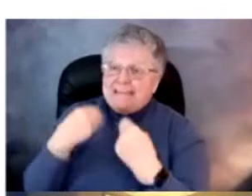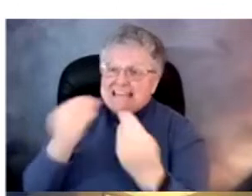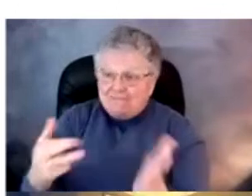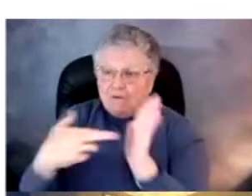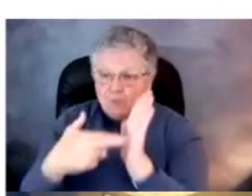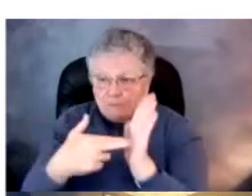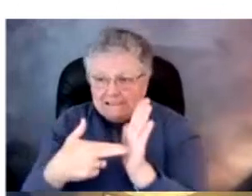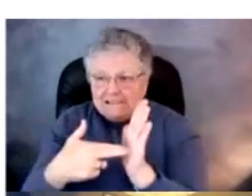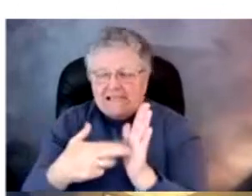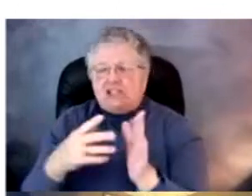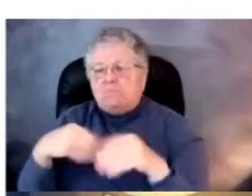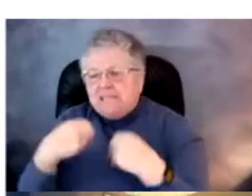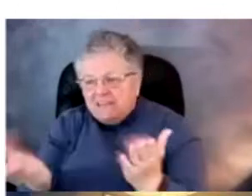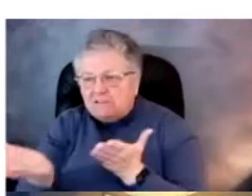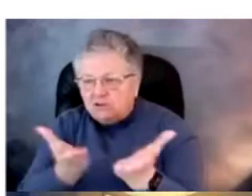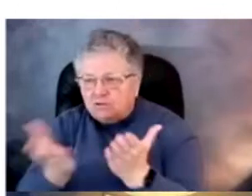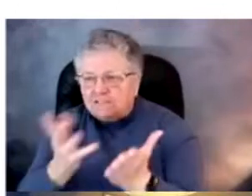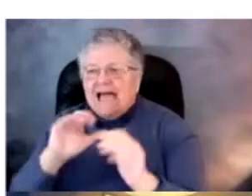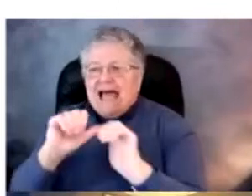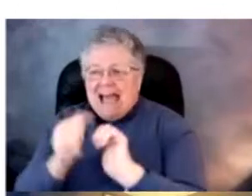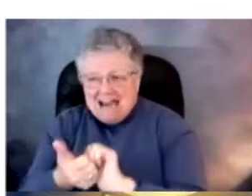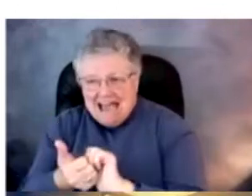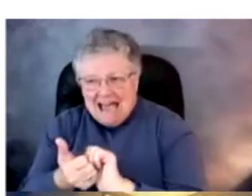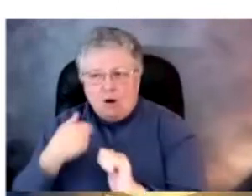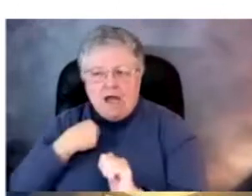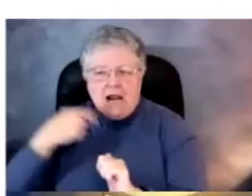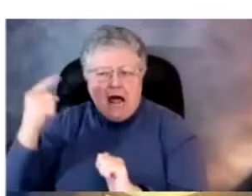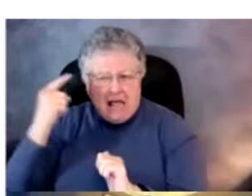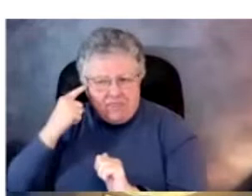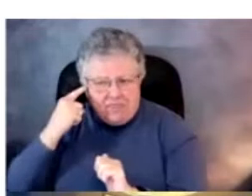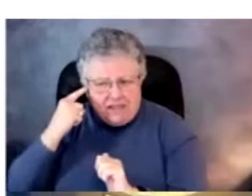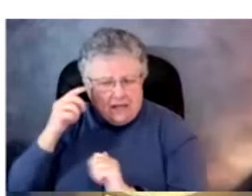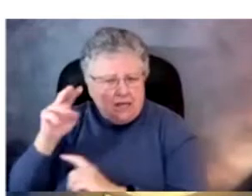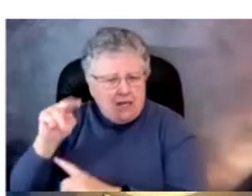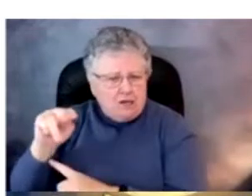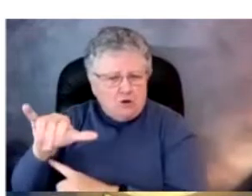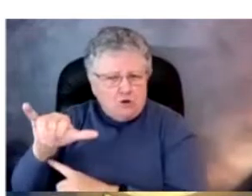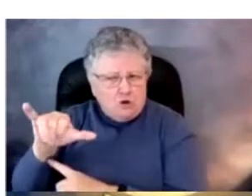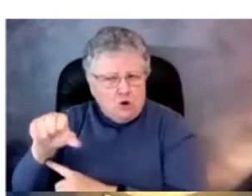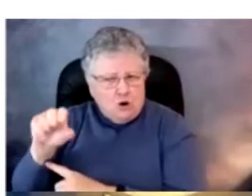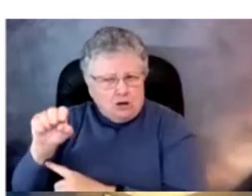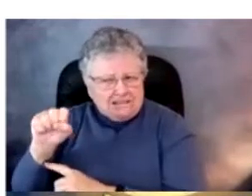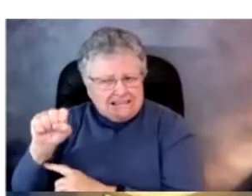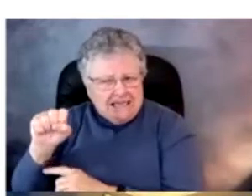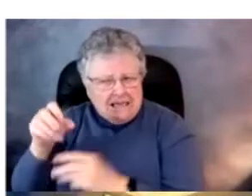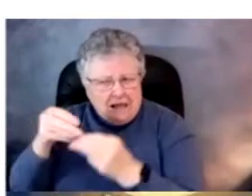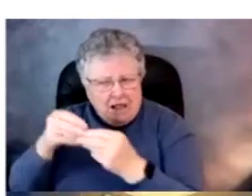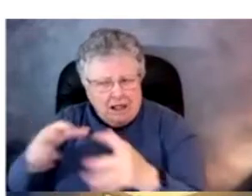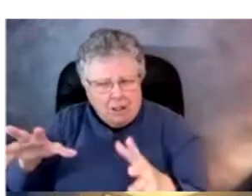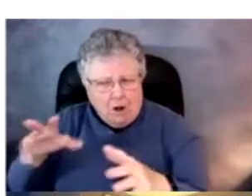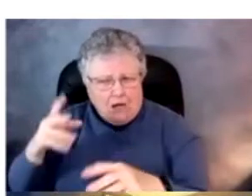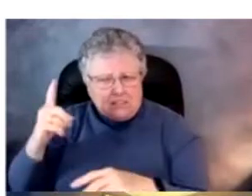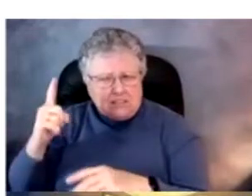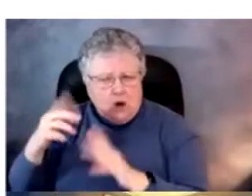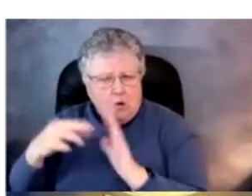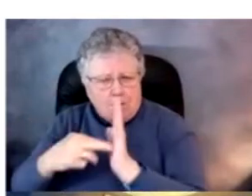this, in that someone can correct me, that I think New York lost a state representative maybe in the recent census, which is actually a really excellent